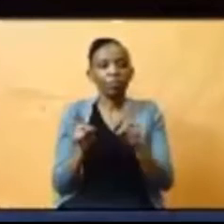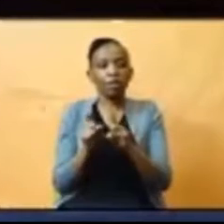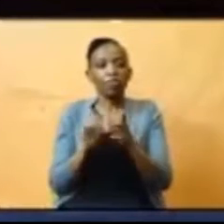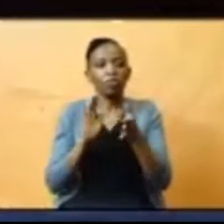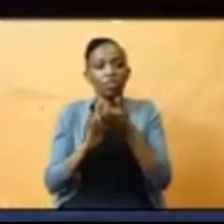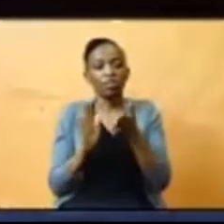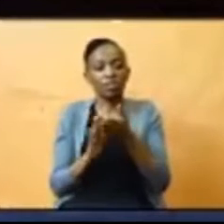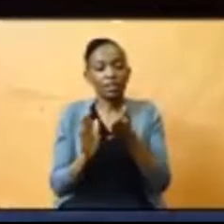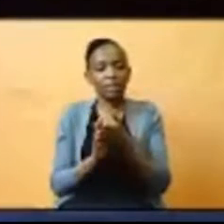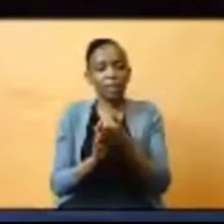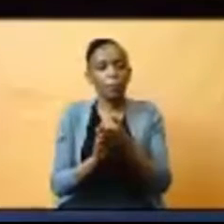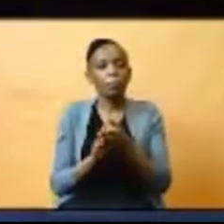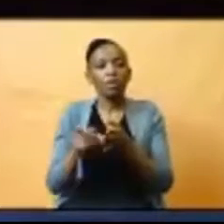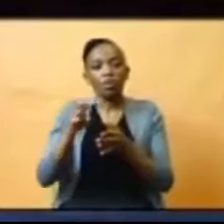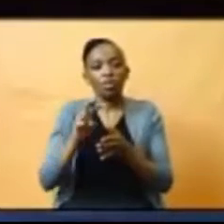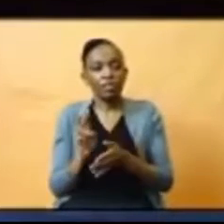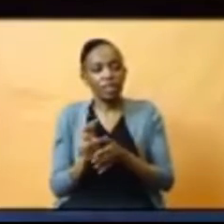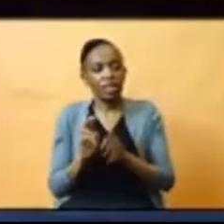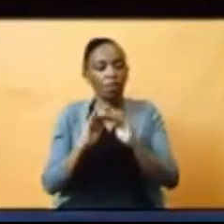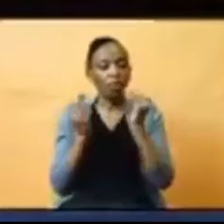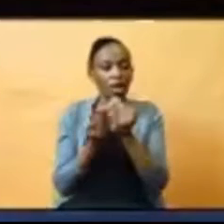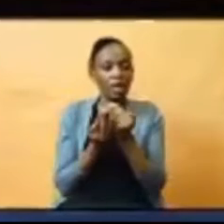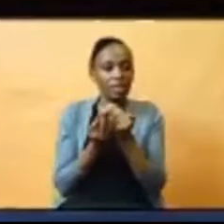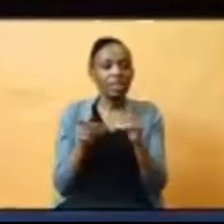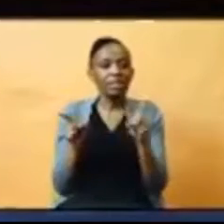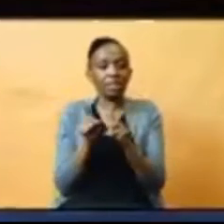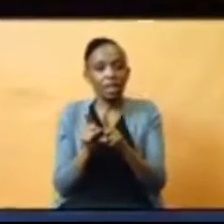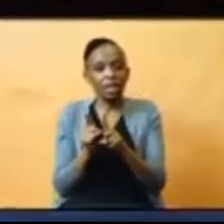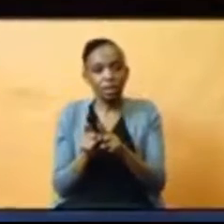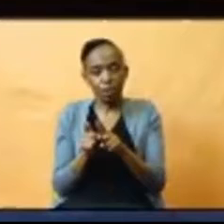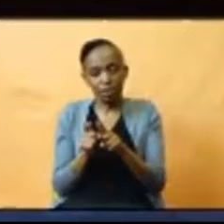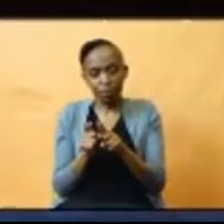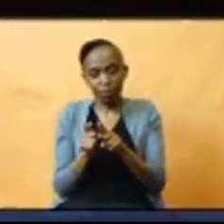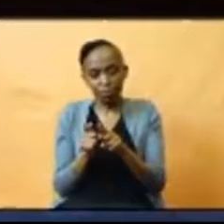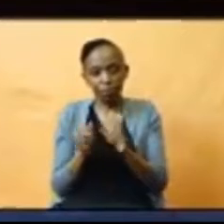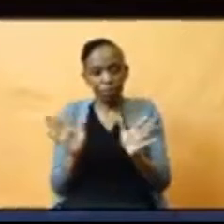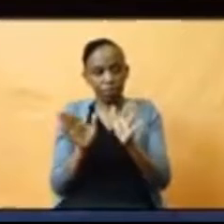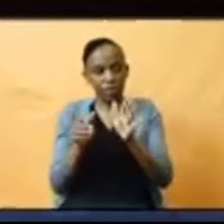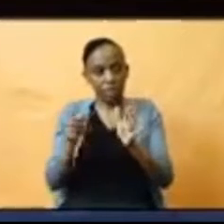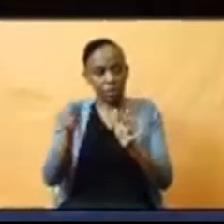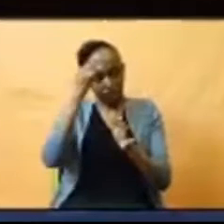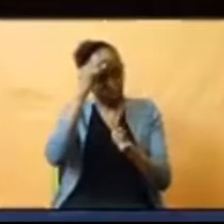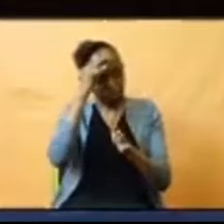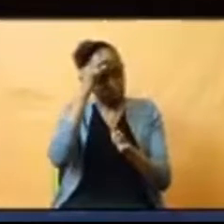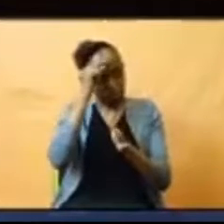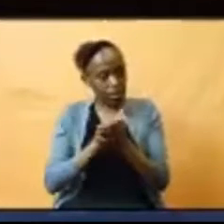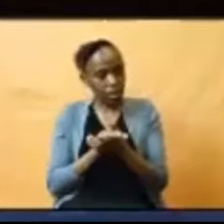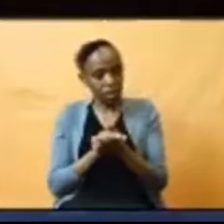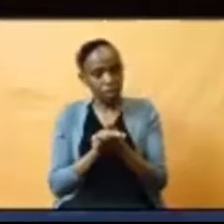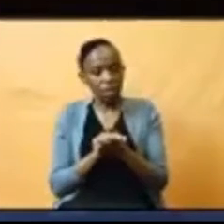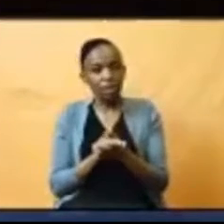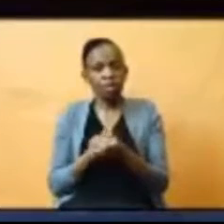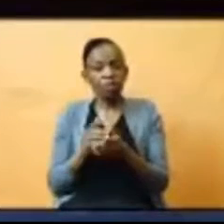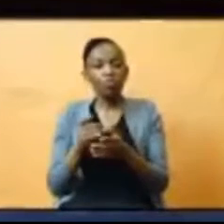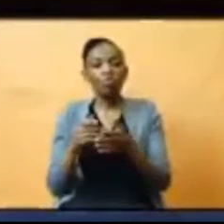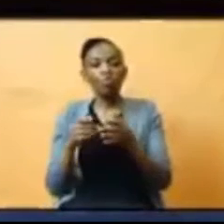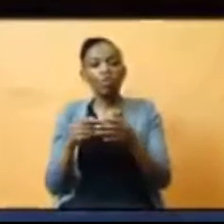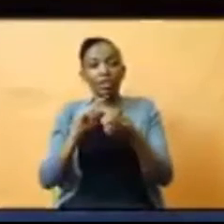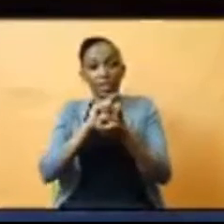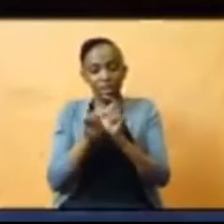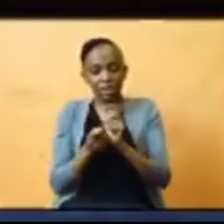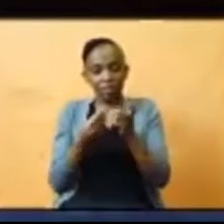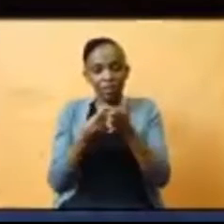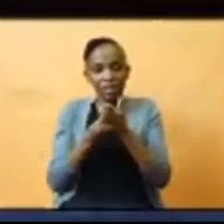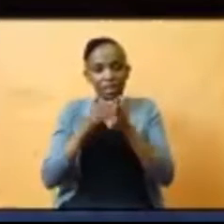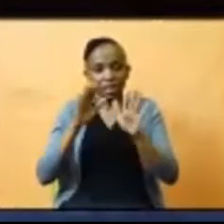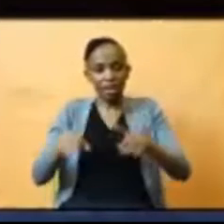fast pace. We've seen the global pandemic also forcing governments to rethink finance and how they're